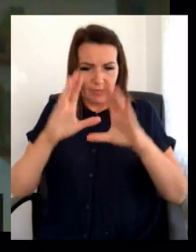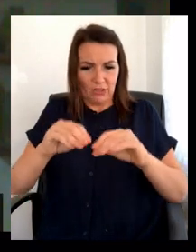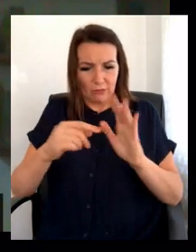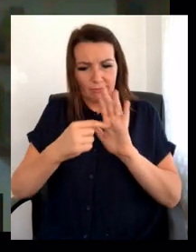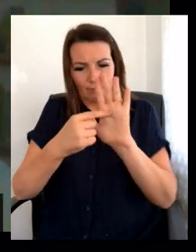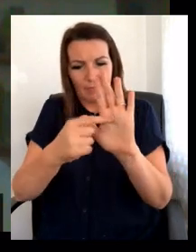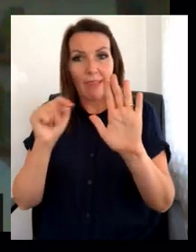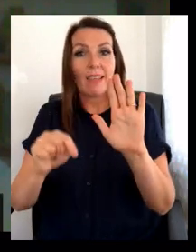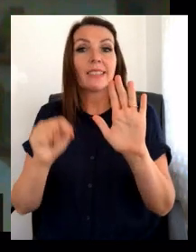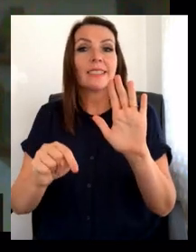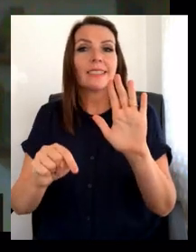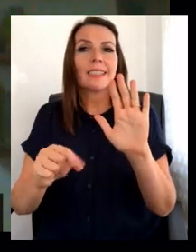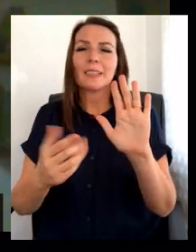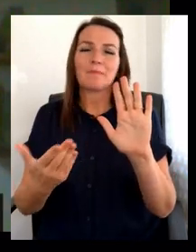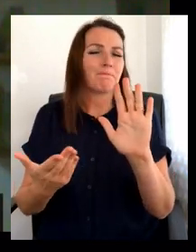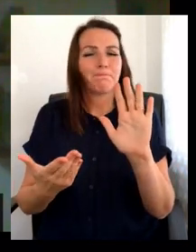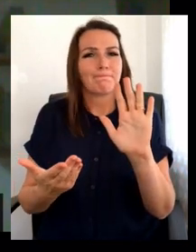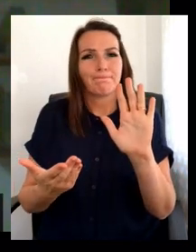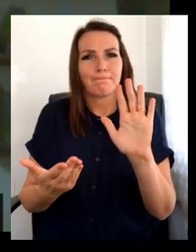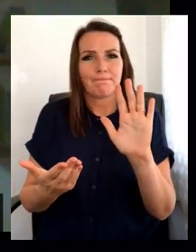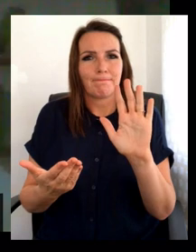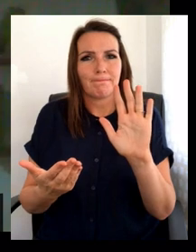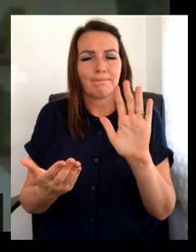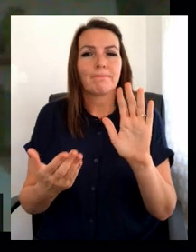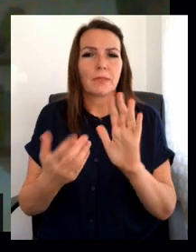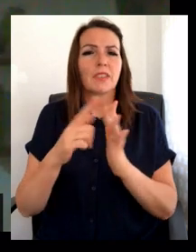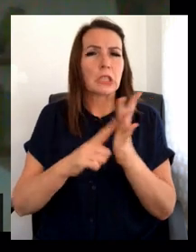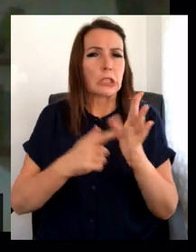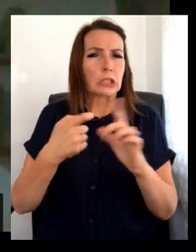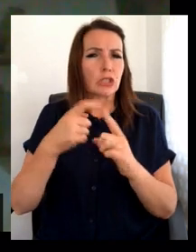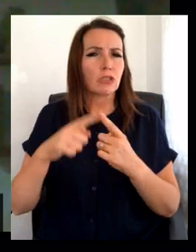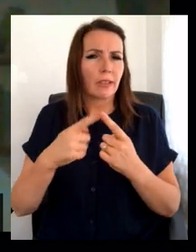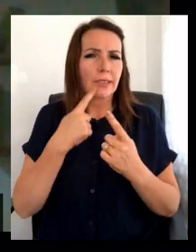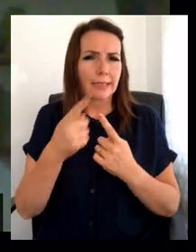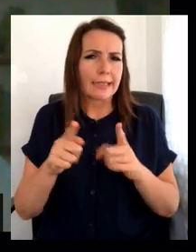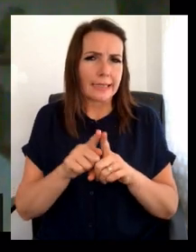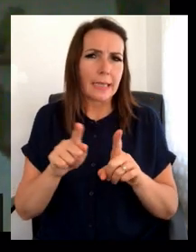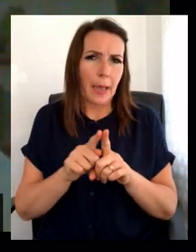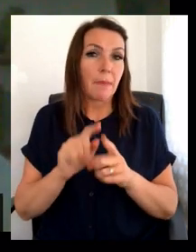know, I think, as Jake was saying, it's and Helen, you know,